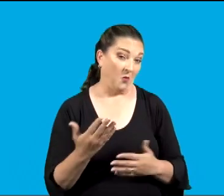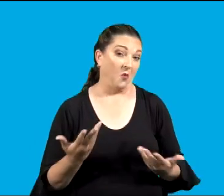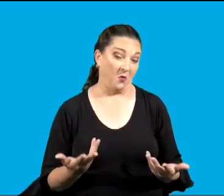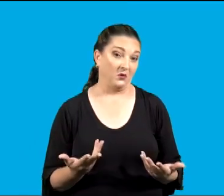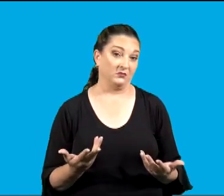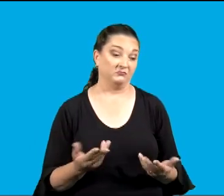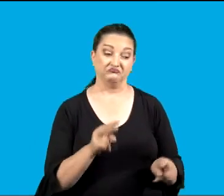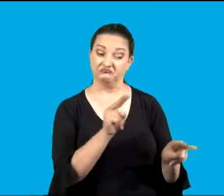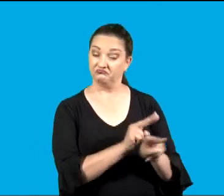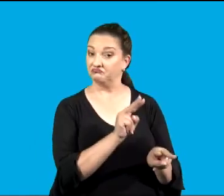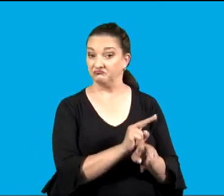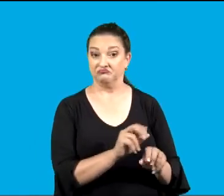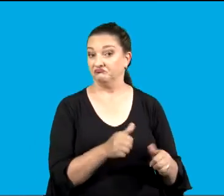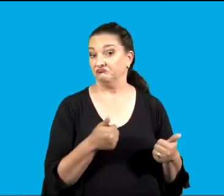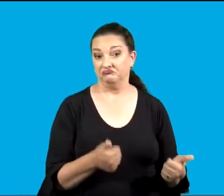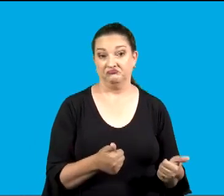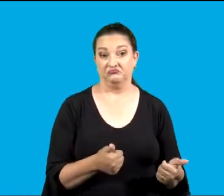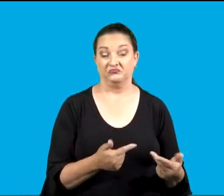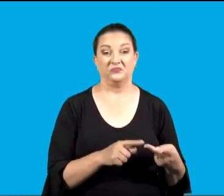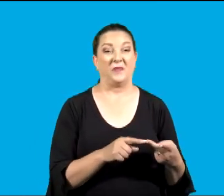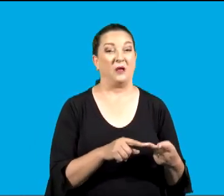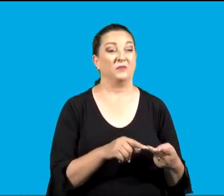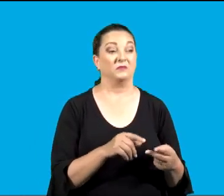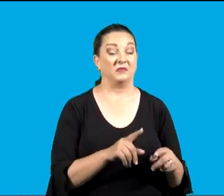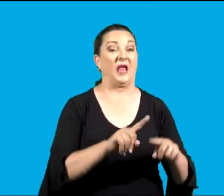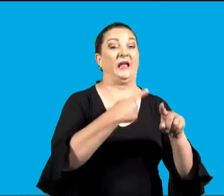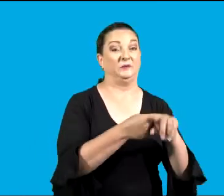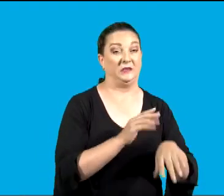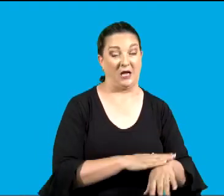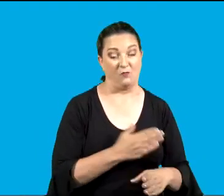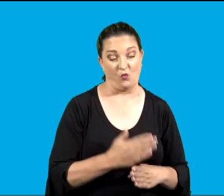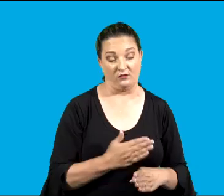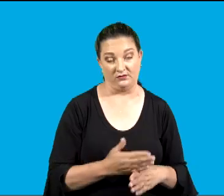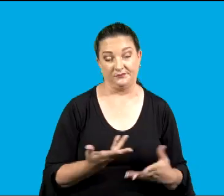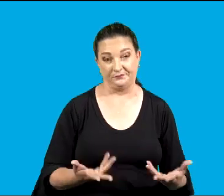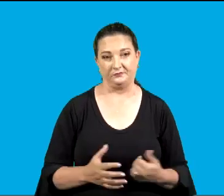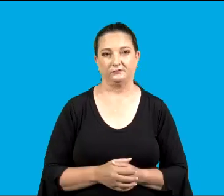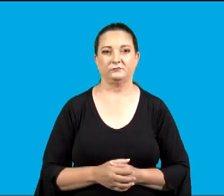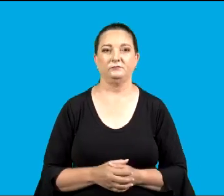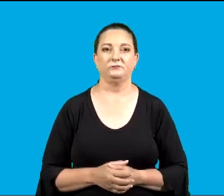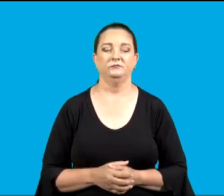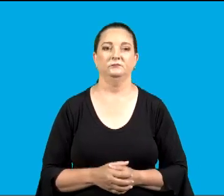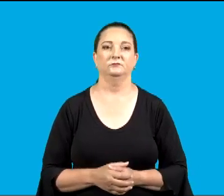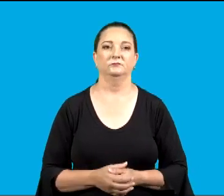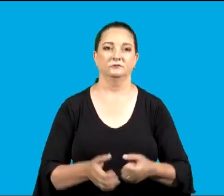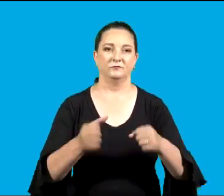in direct labor cost: poor supervision and an excessive overtime. The next one,